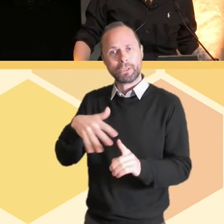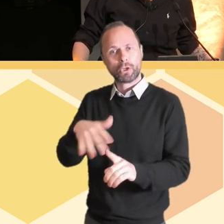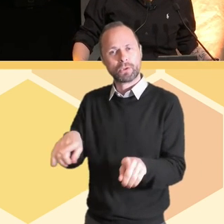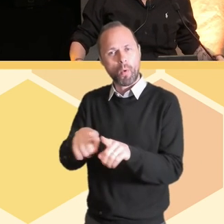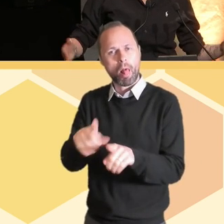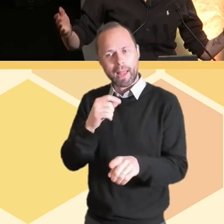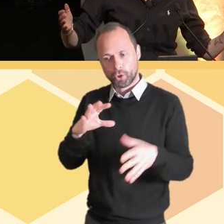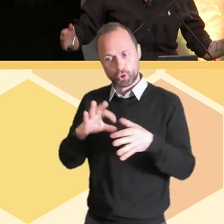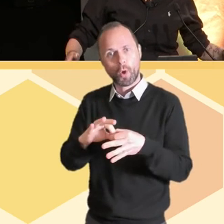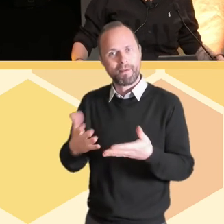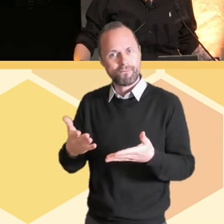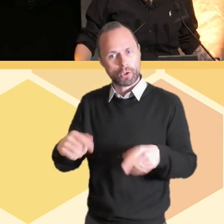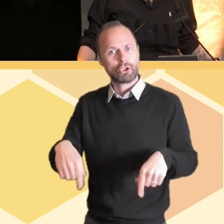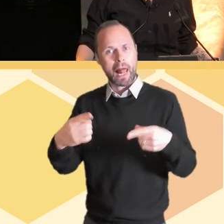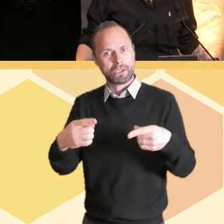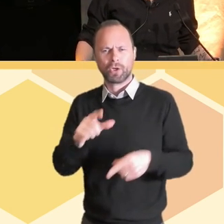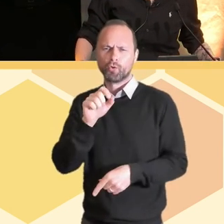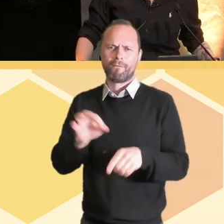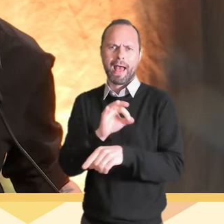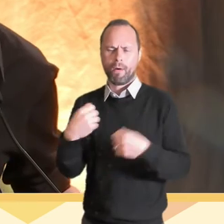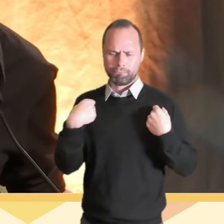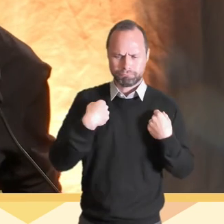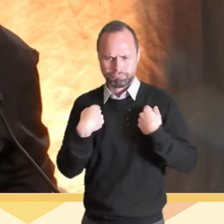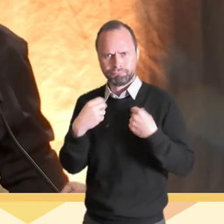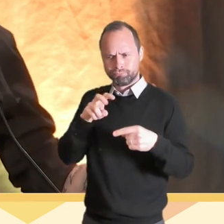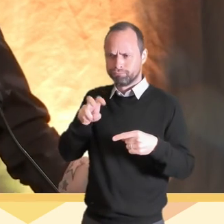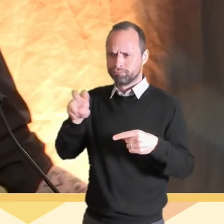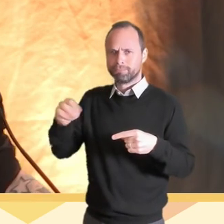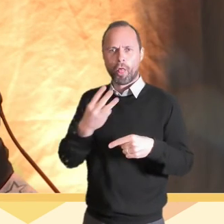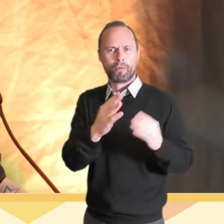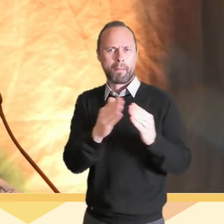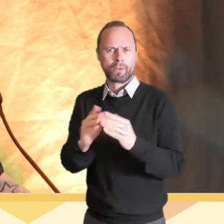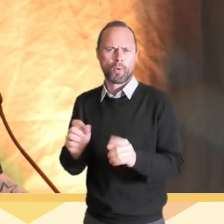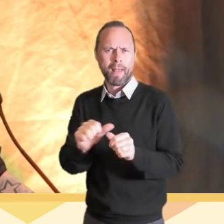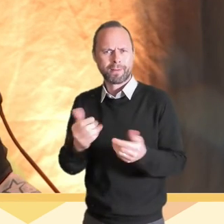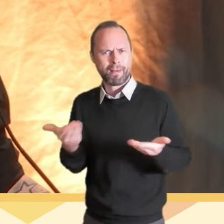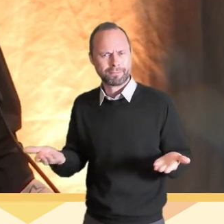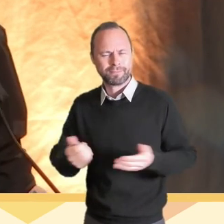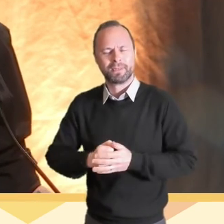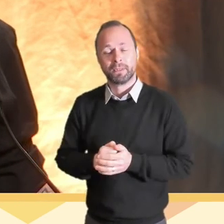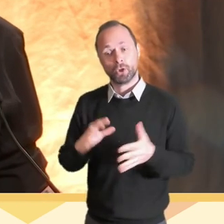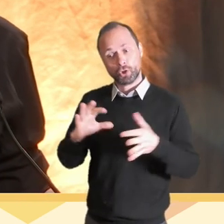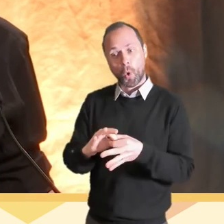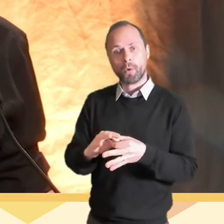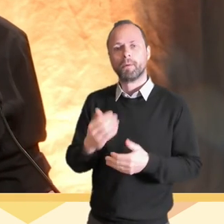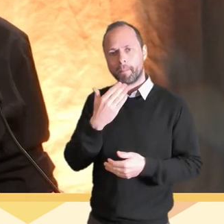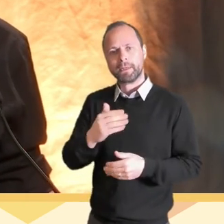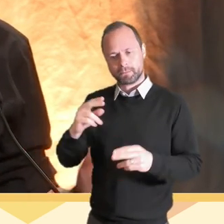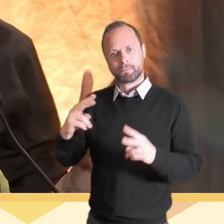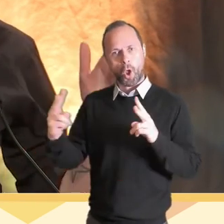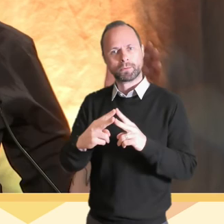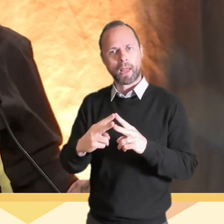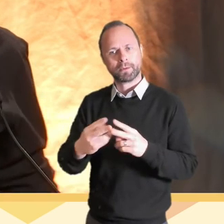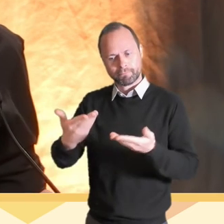challenge. 12 hours with me, what can be better? So if you would like to join us for that, then please do get in touch.